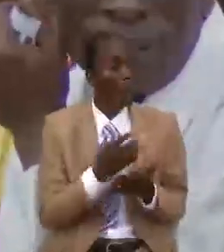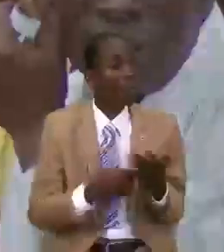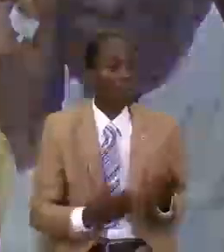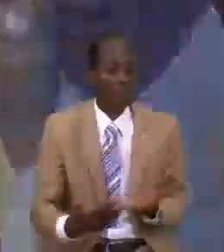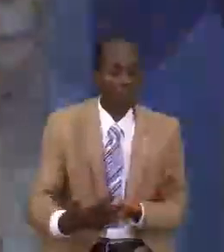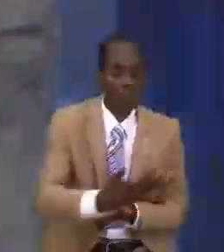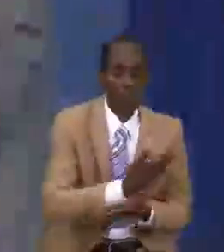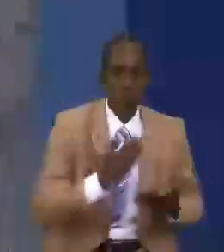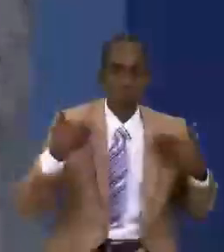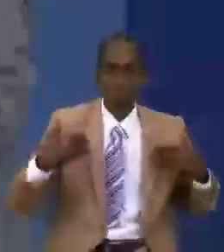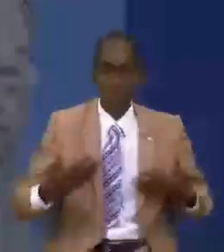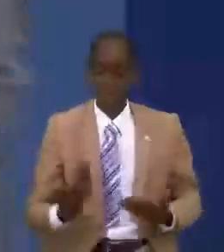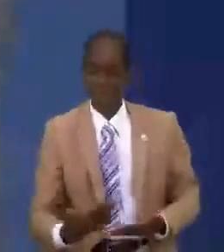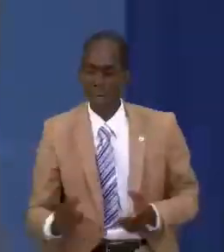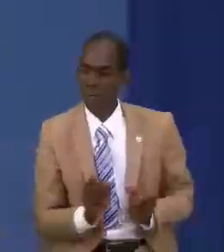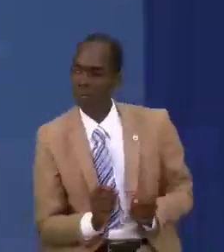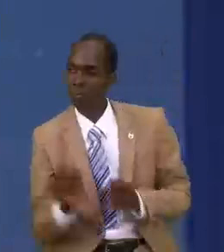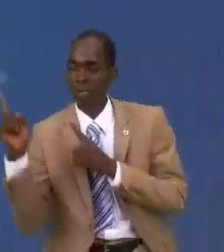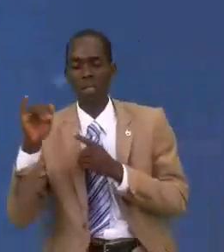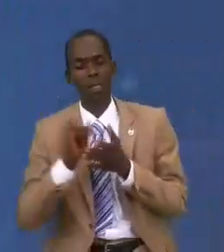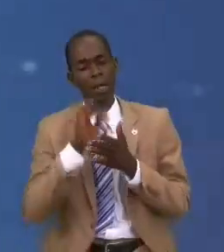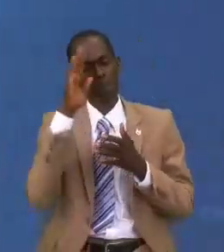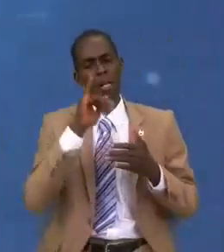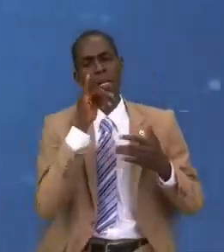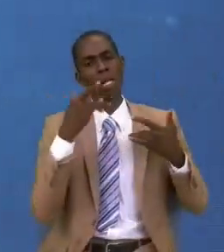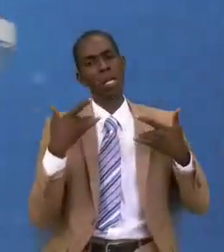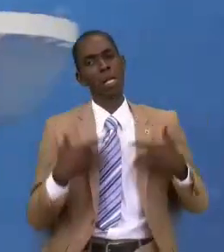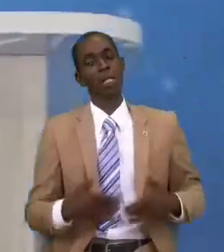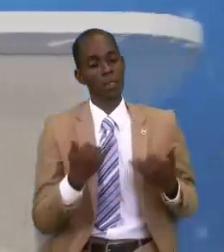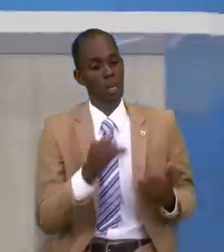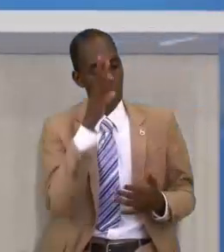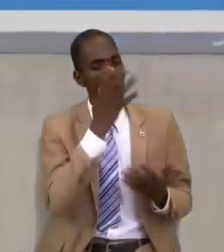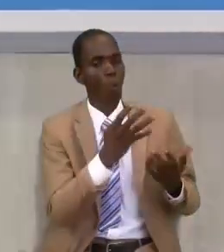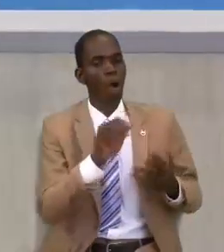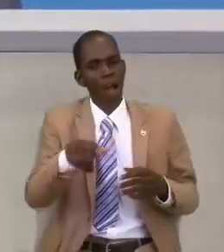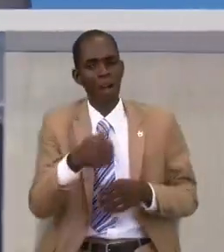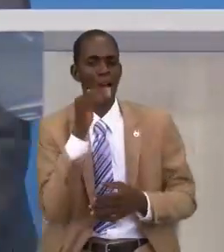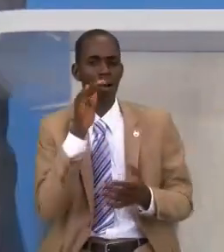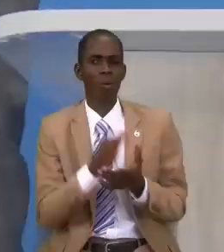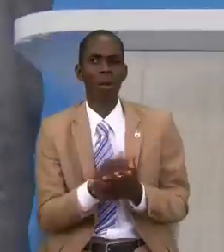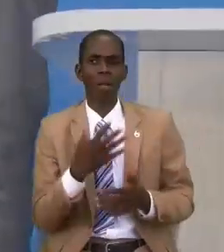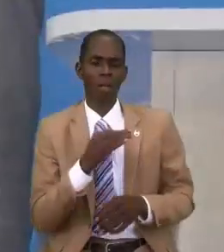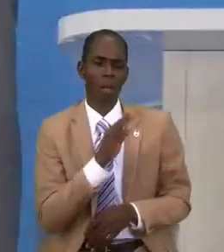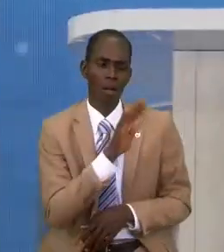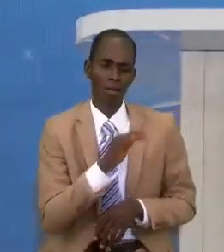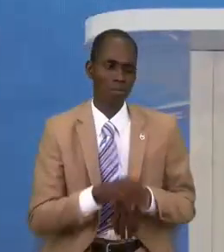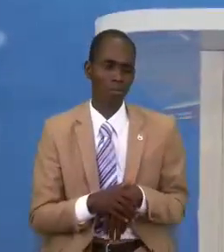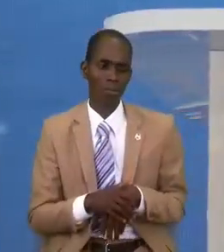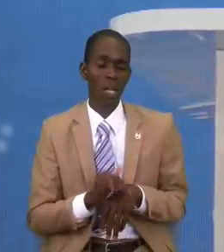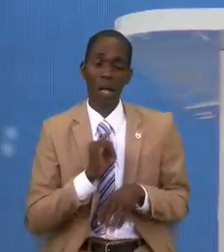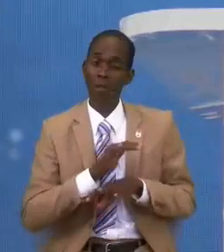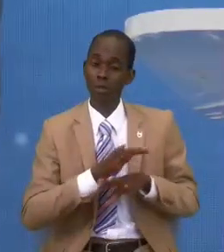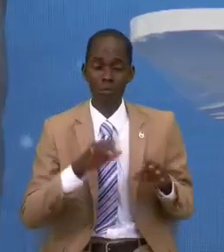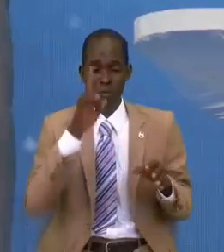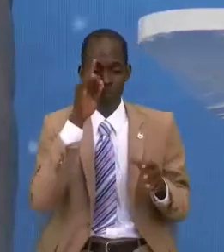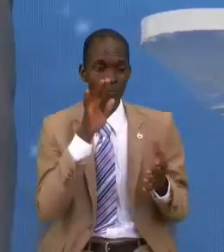he wants another wife. I said, you know, preacher, I don't believe in second wife,